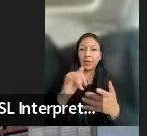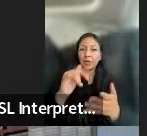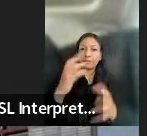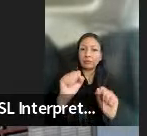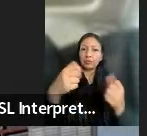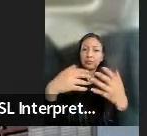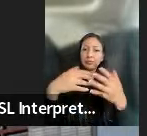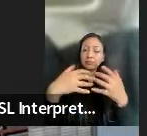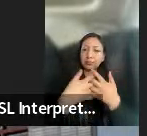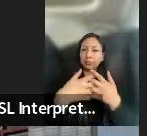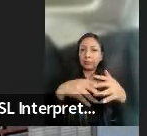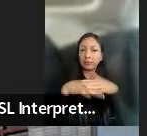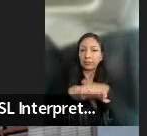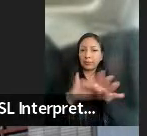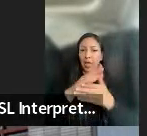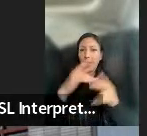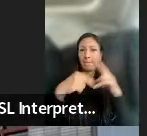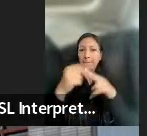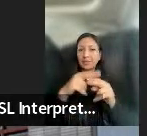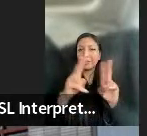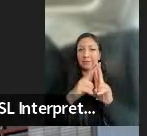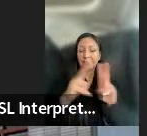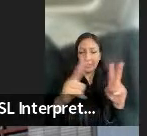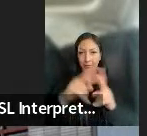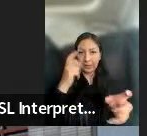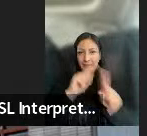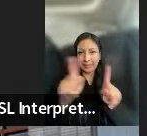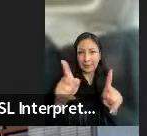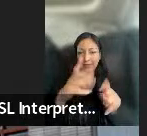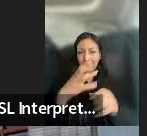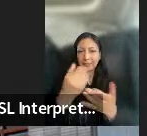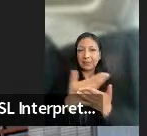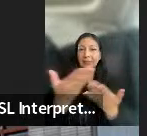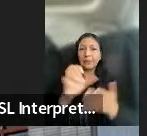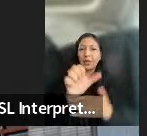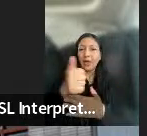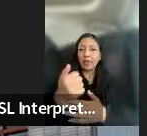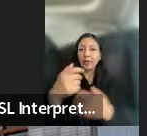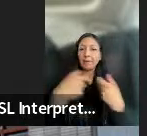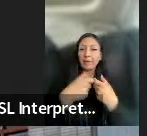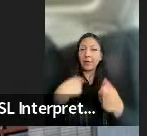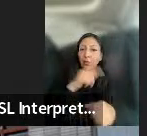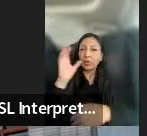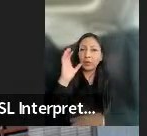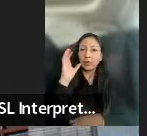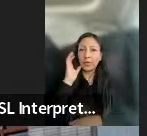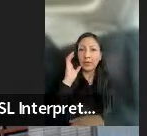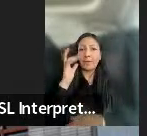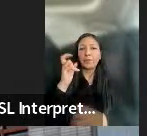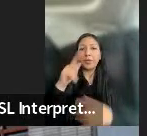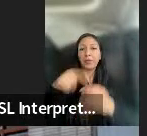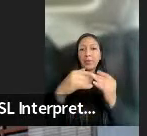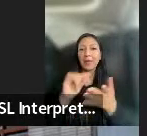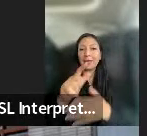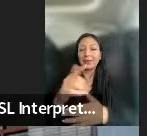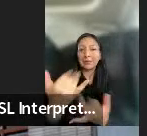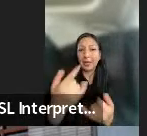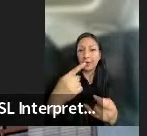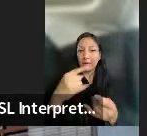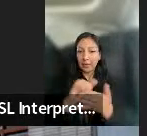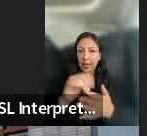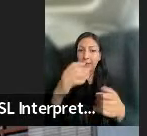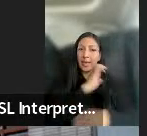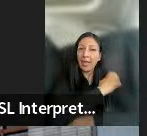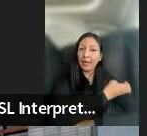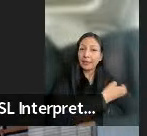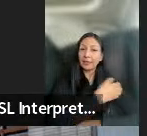into buildings, are very, very different than some of the other batteries that we've been hearing about lately. Energy storage systems